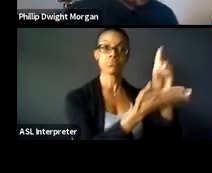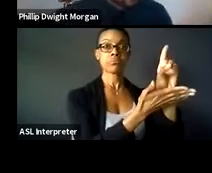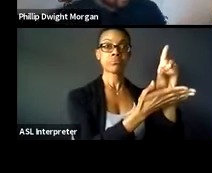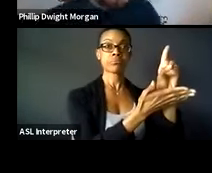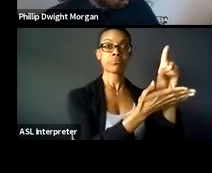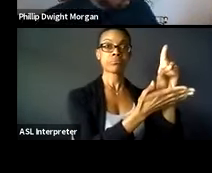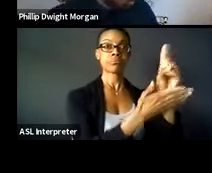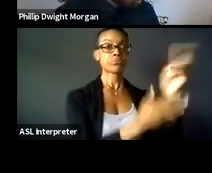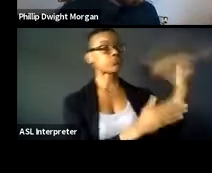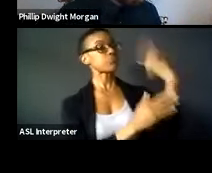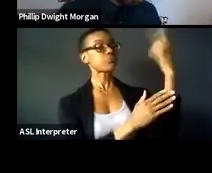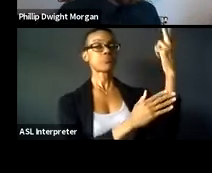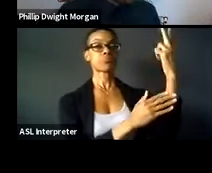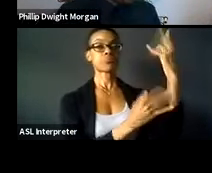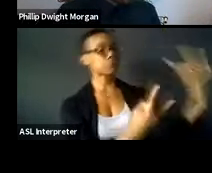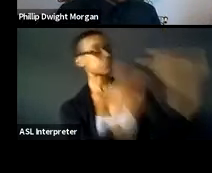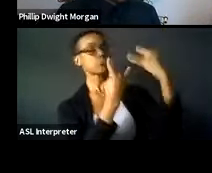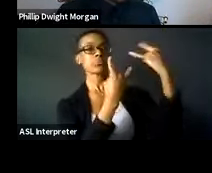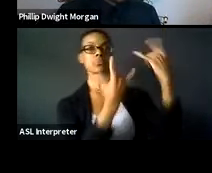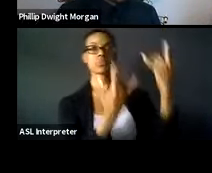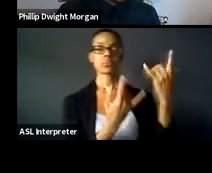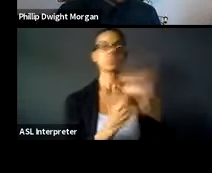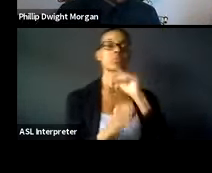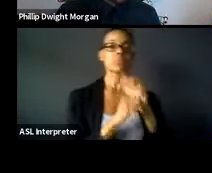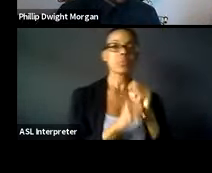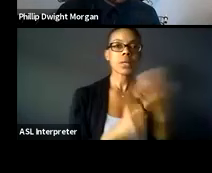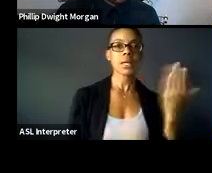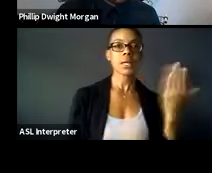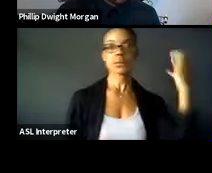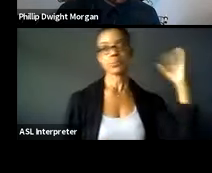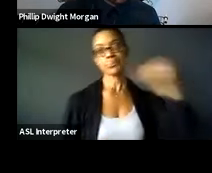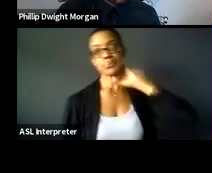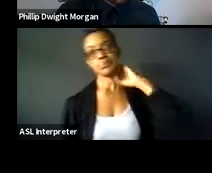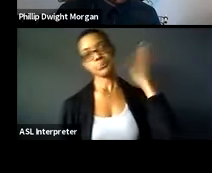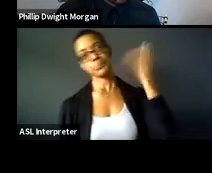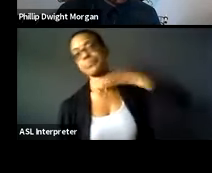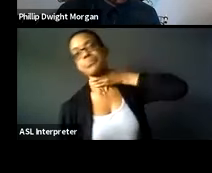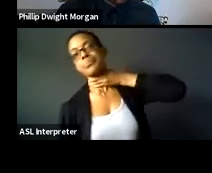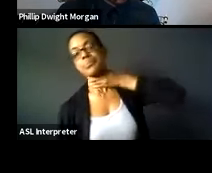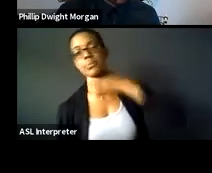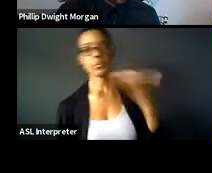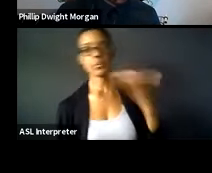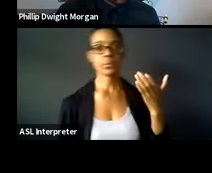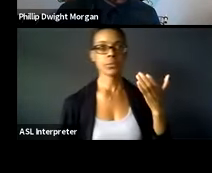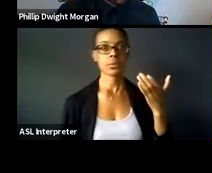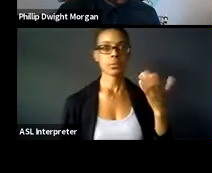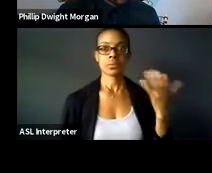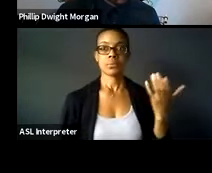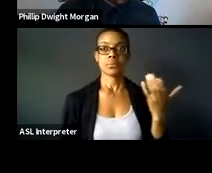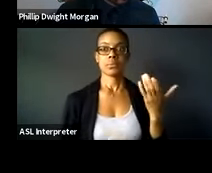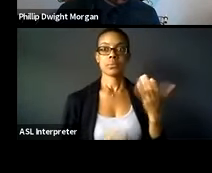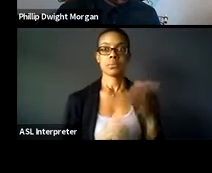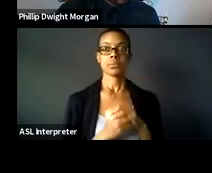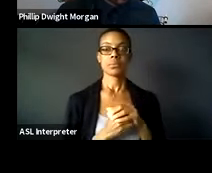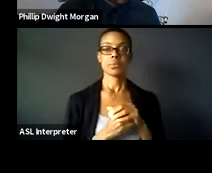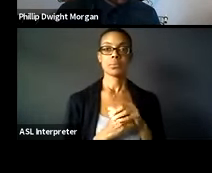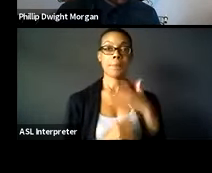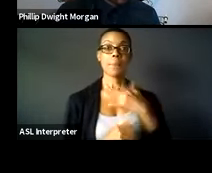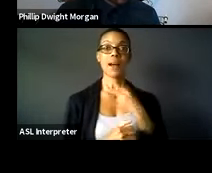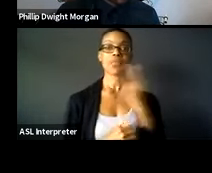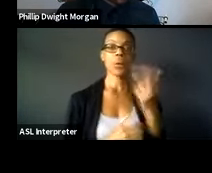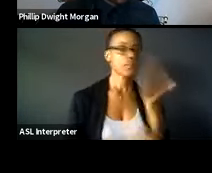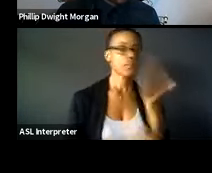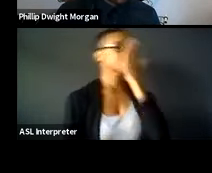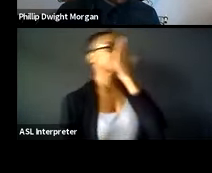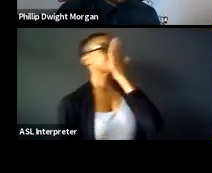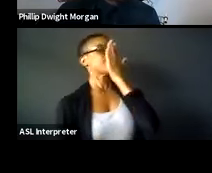put their literally his foot on my throat to try to choke me out, quiet me. And I was like,